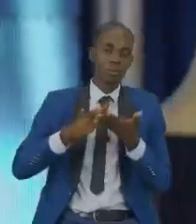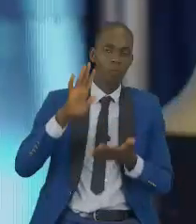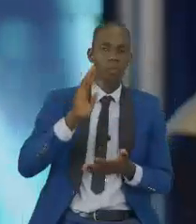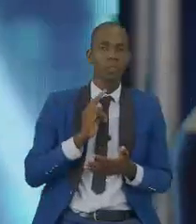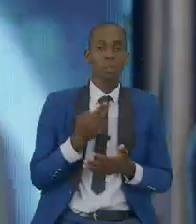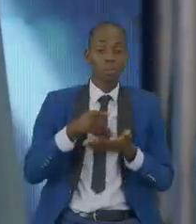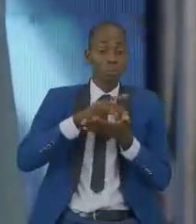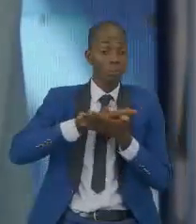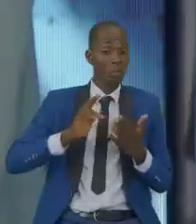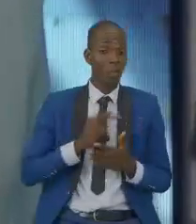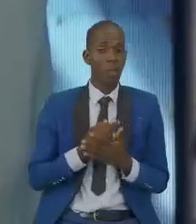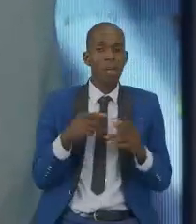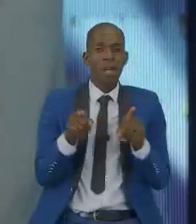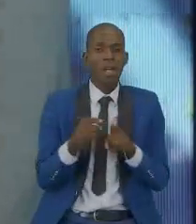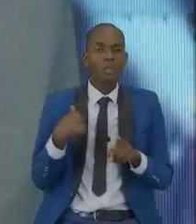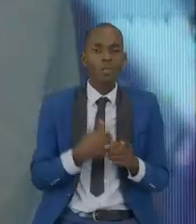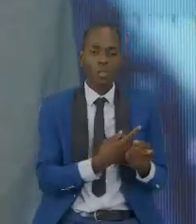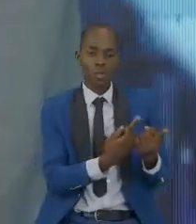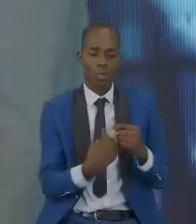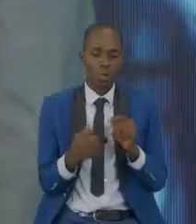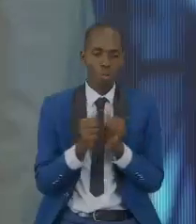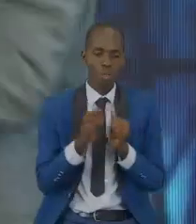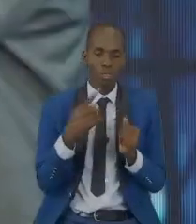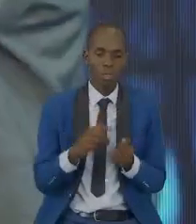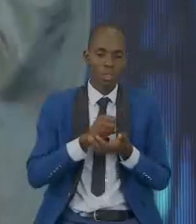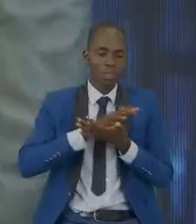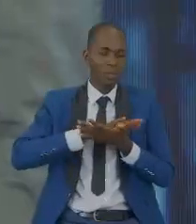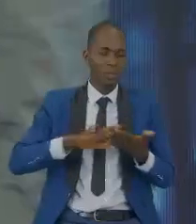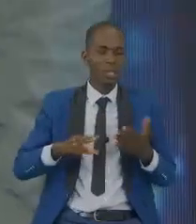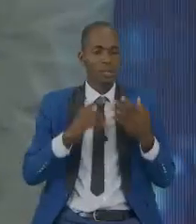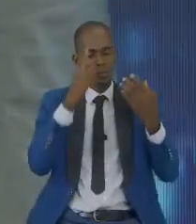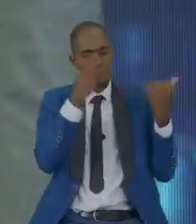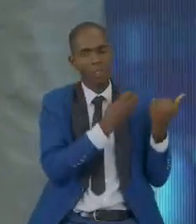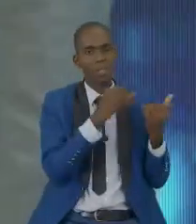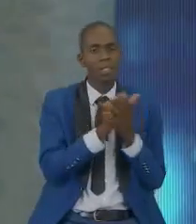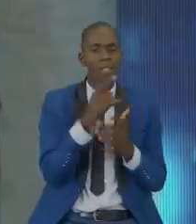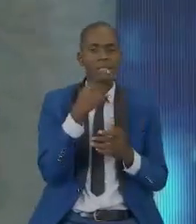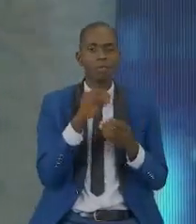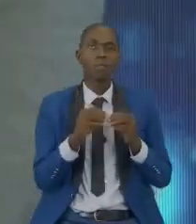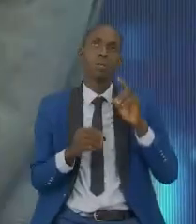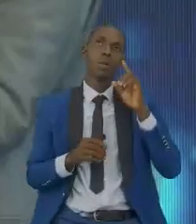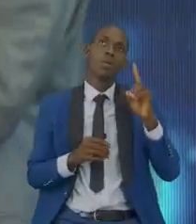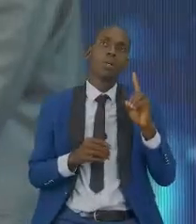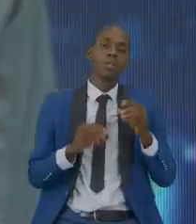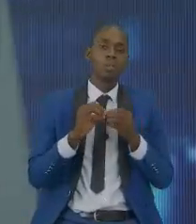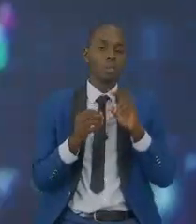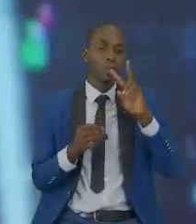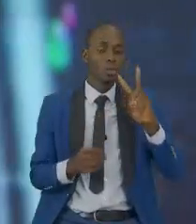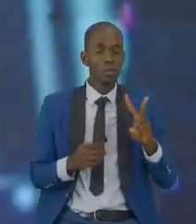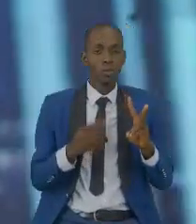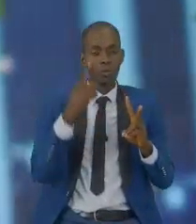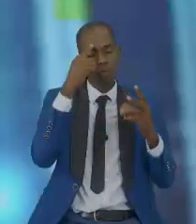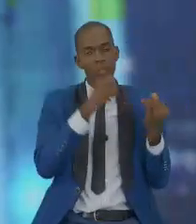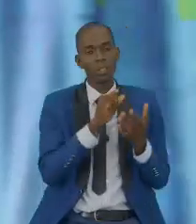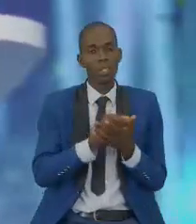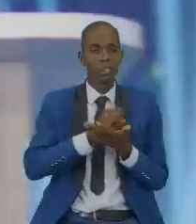come with sanctifying faith, the faith that saves, number one, the faith that sanctifies, number two,